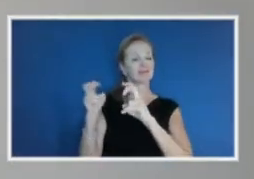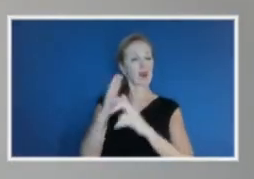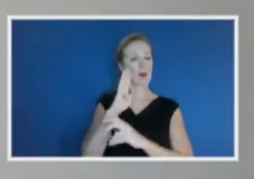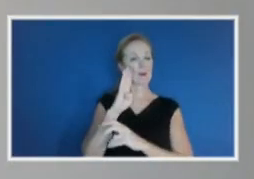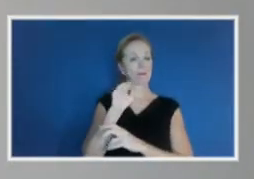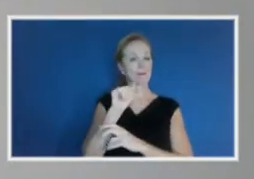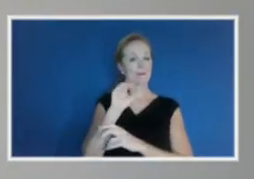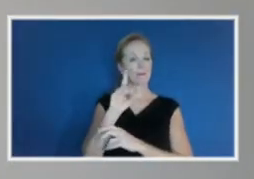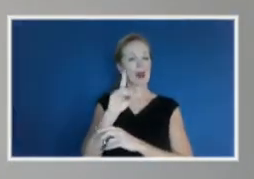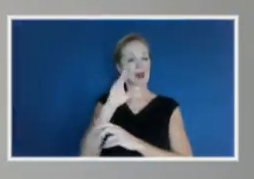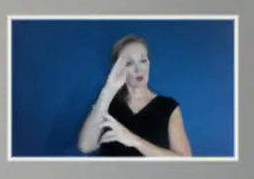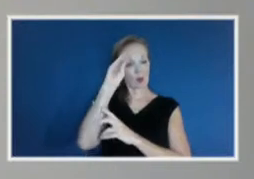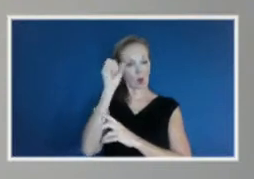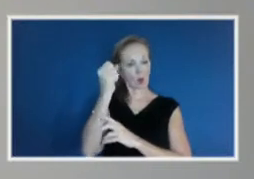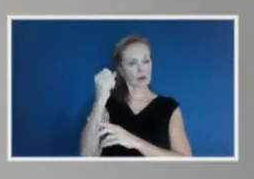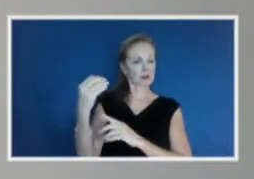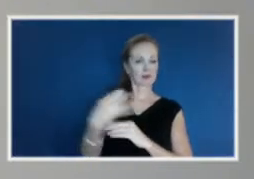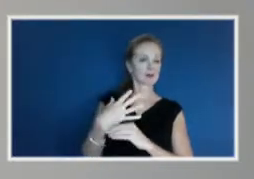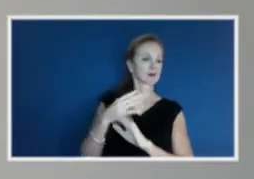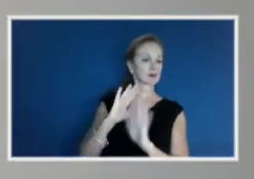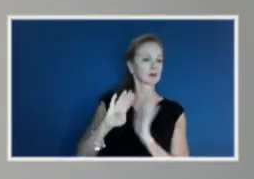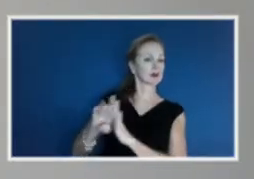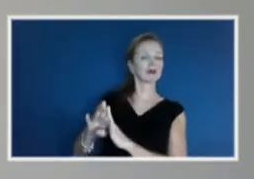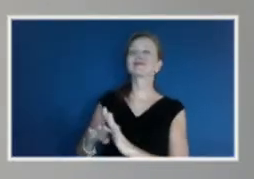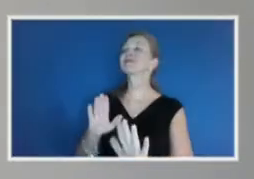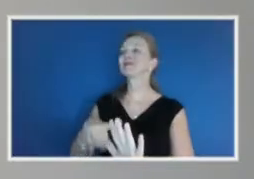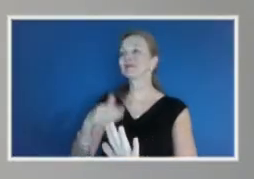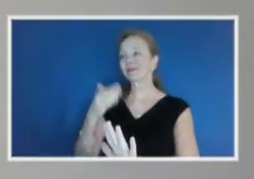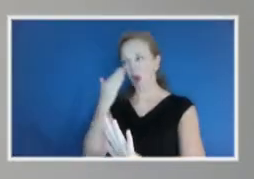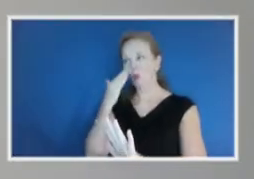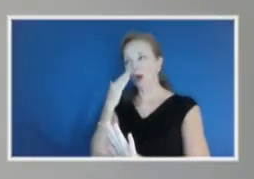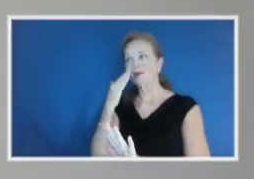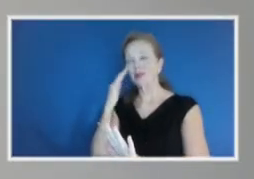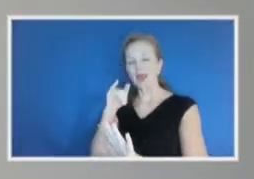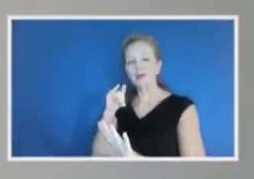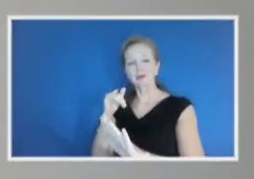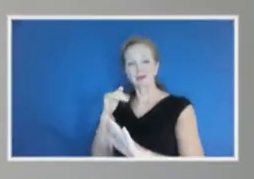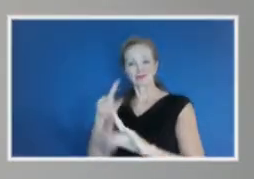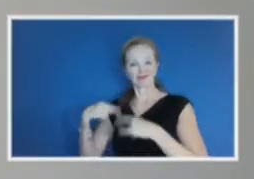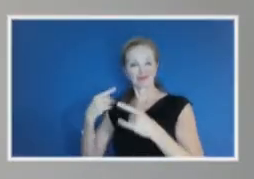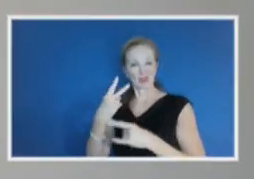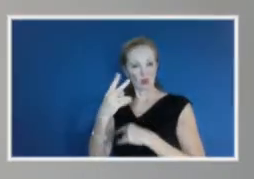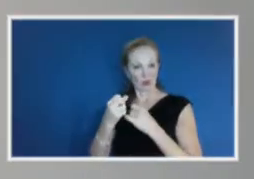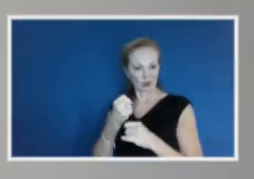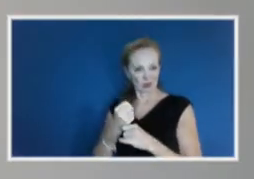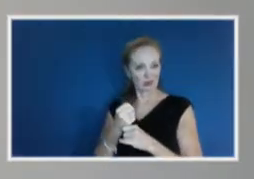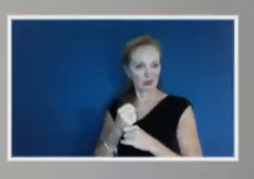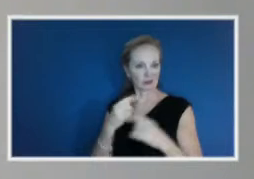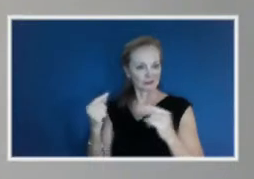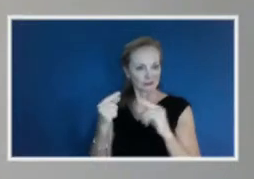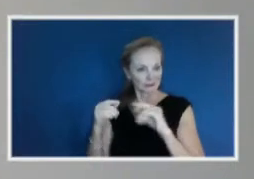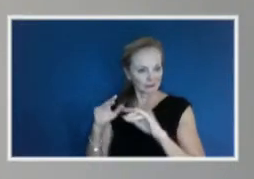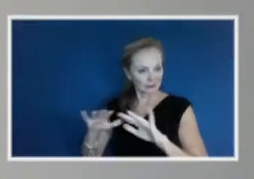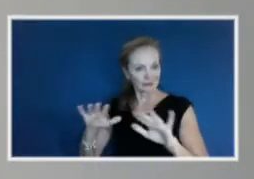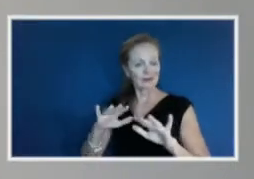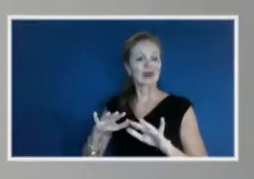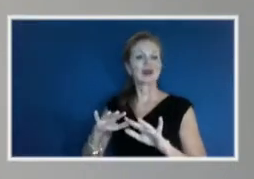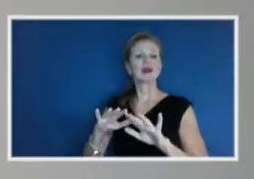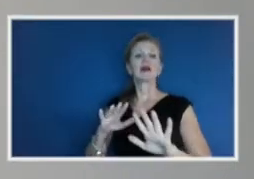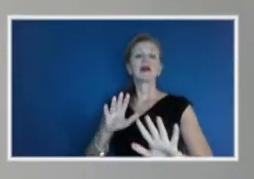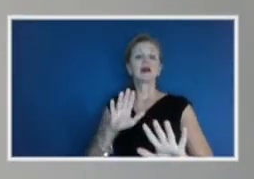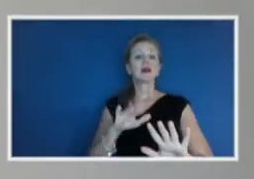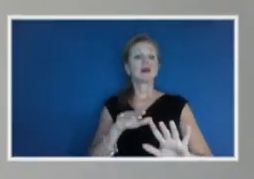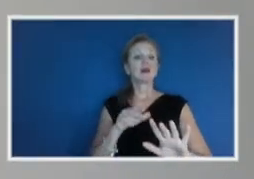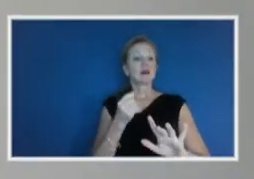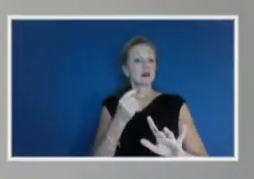same report. We're aware of that. That's actually been out for a couple of years now. Mm-hmm. However, I will start by